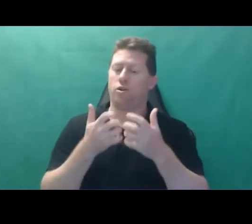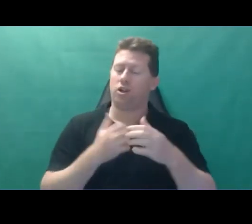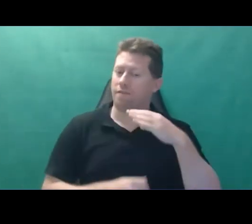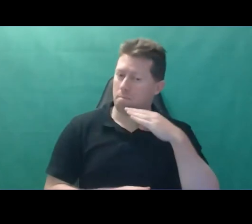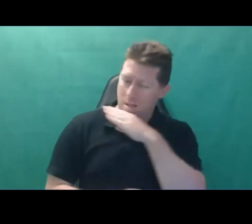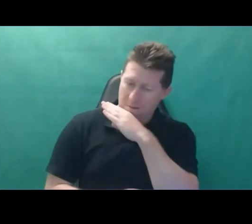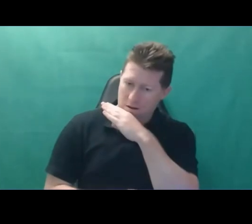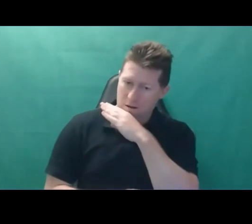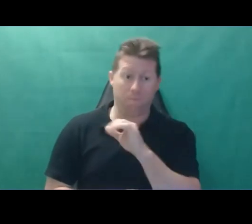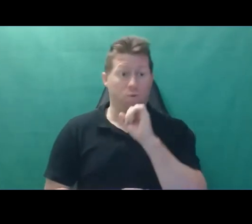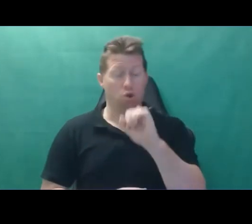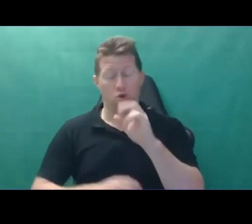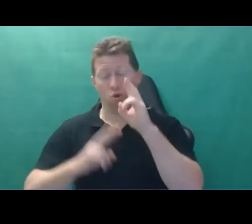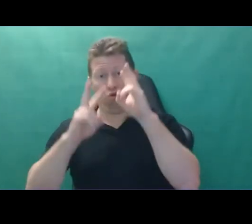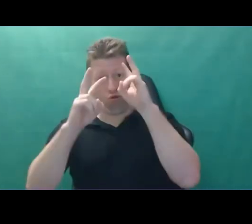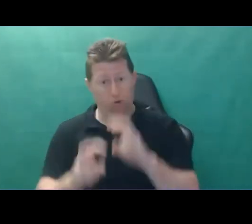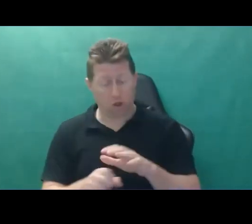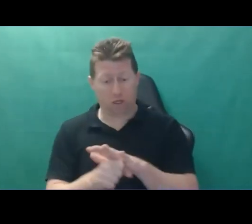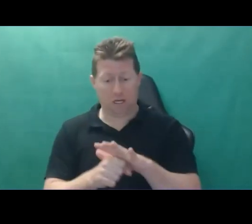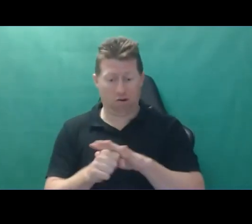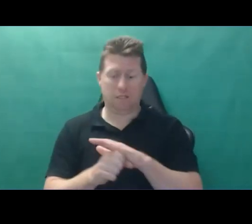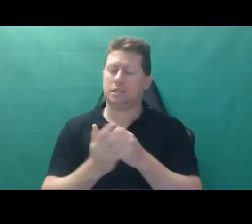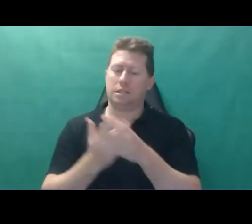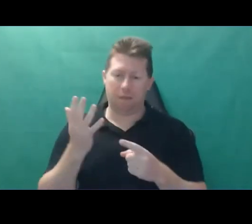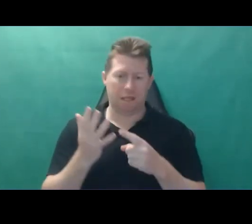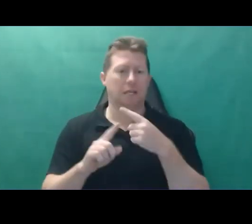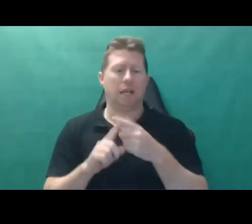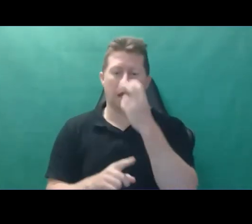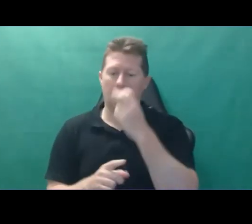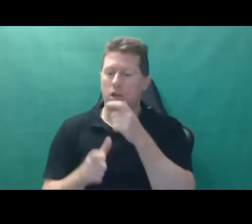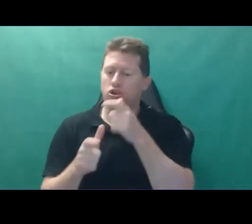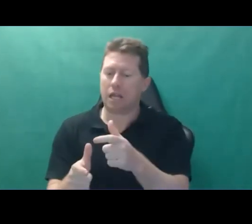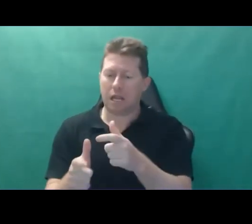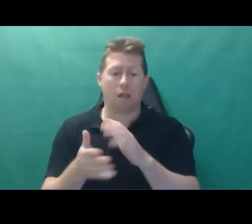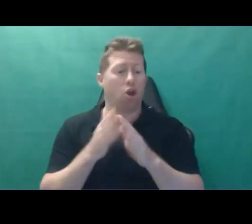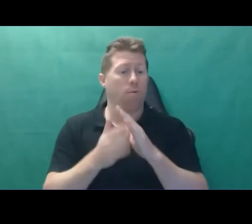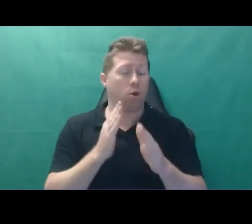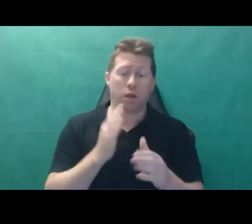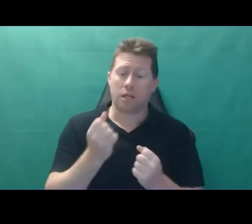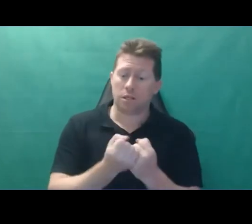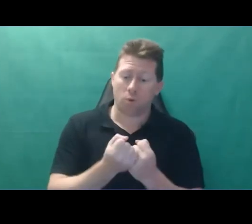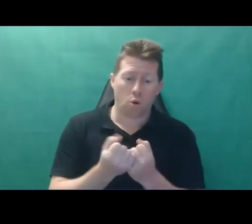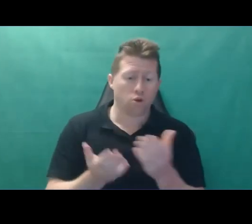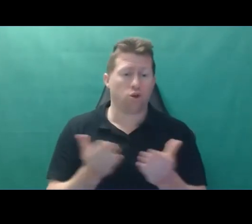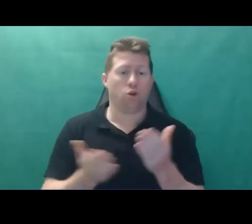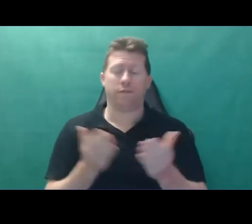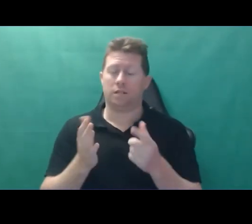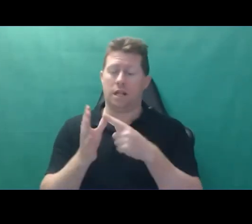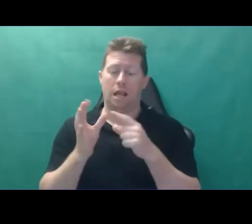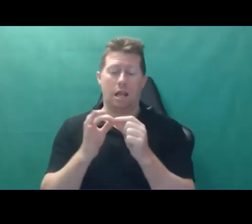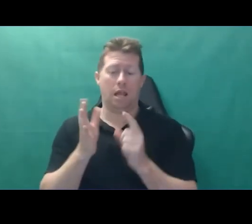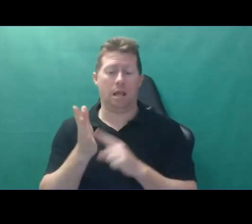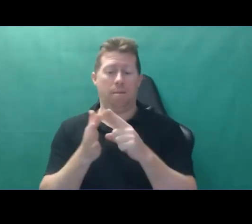particular research areas are disability and aged care, community-based support services, ableism, social inclusion and